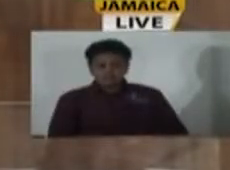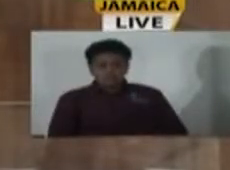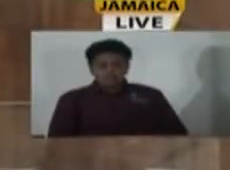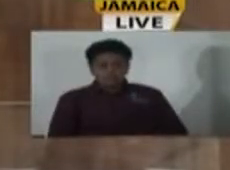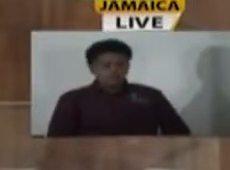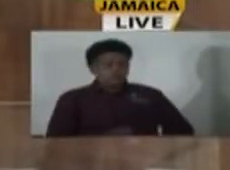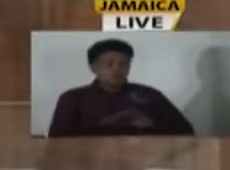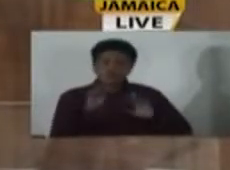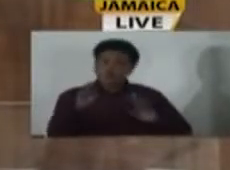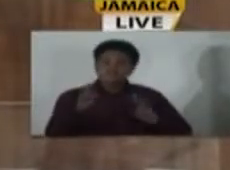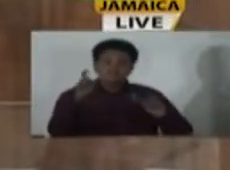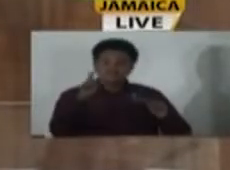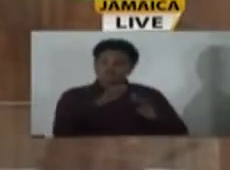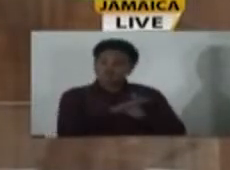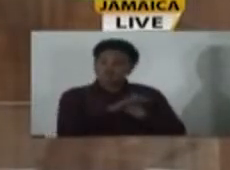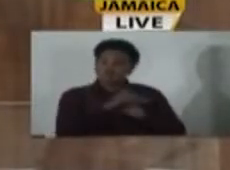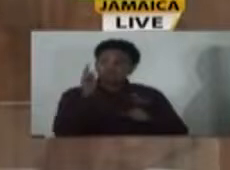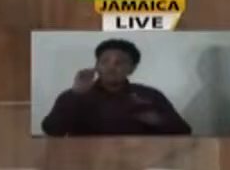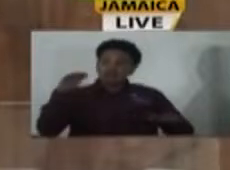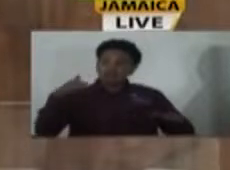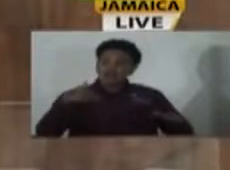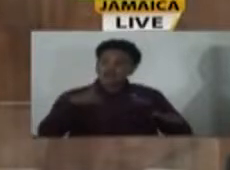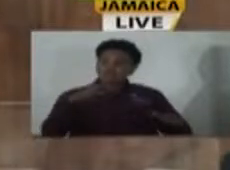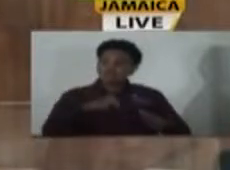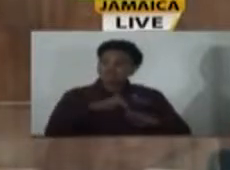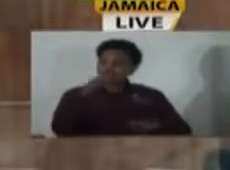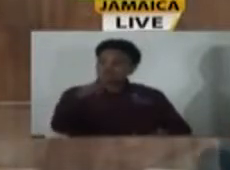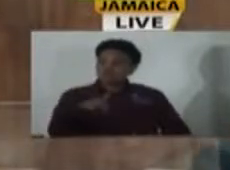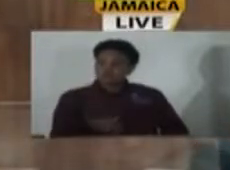to give you a warning for not having jumped.